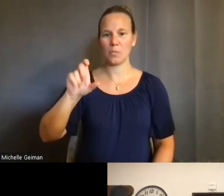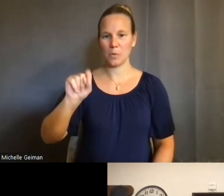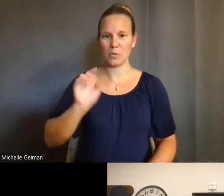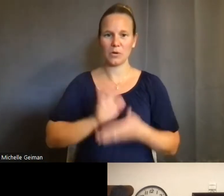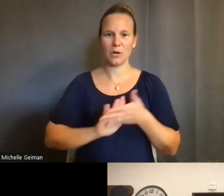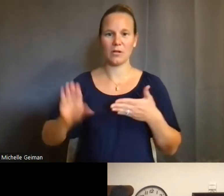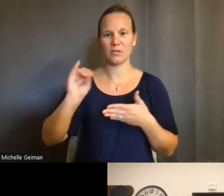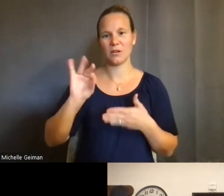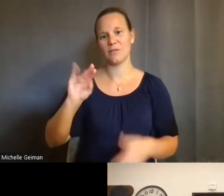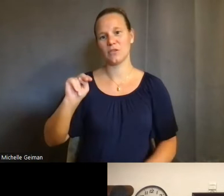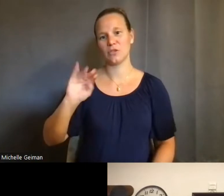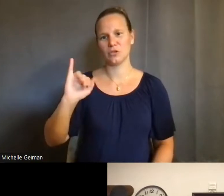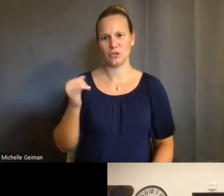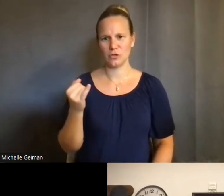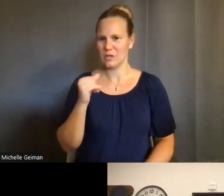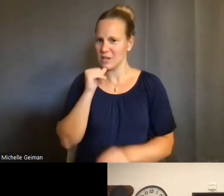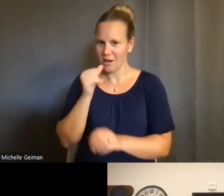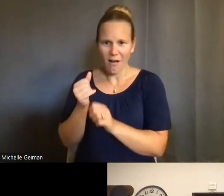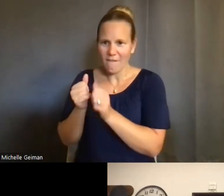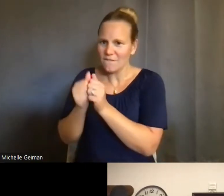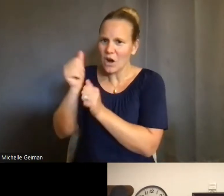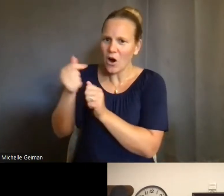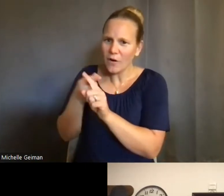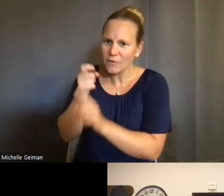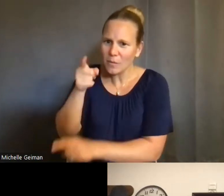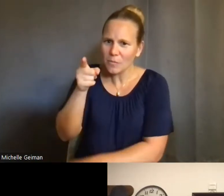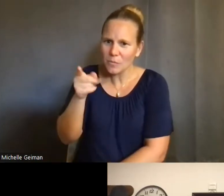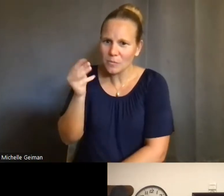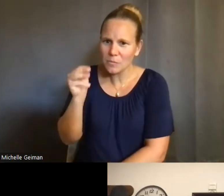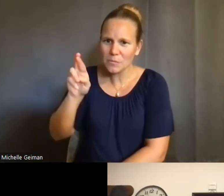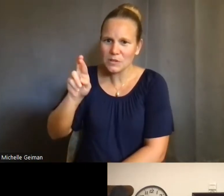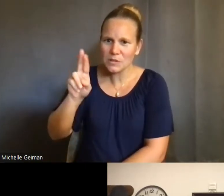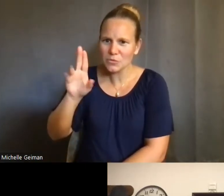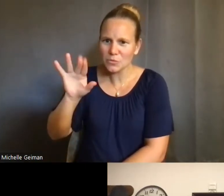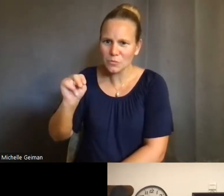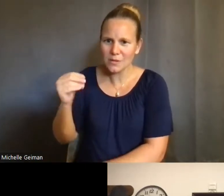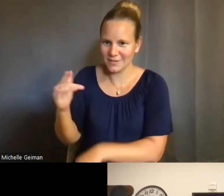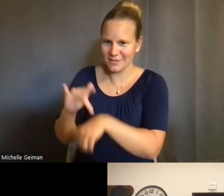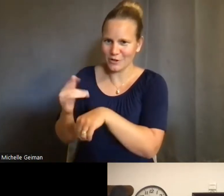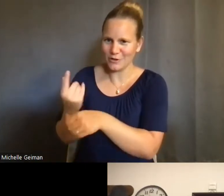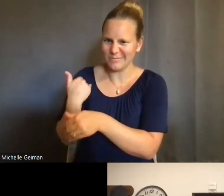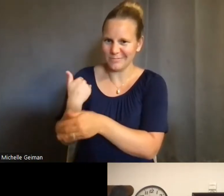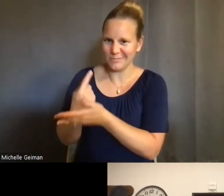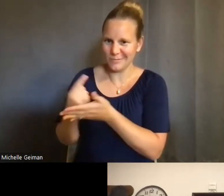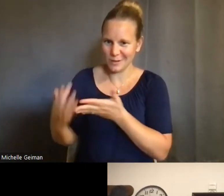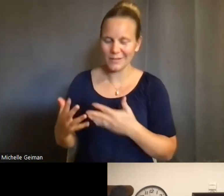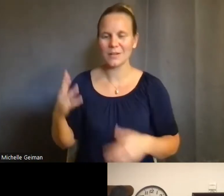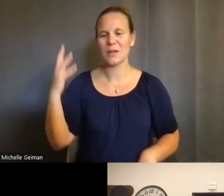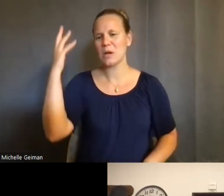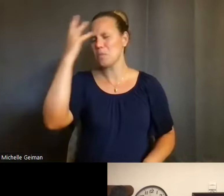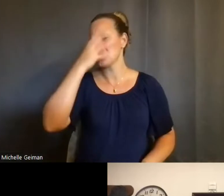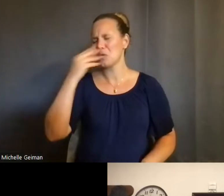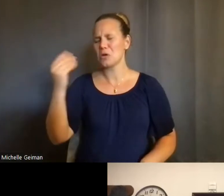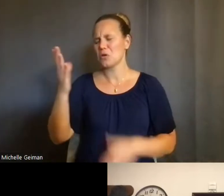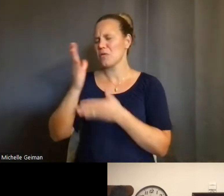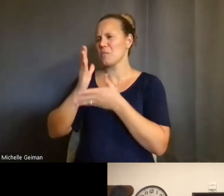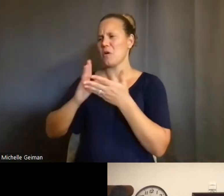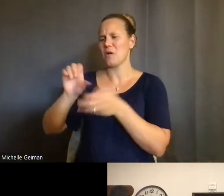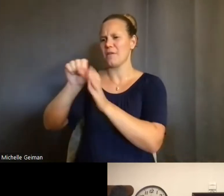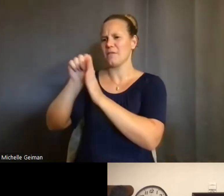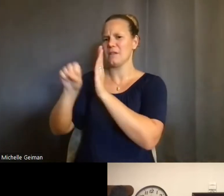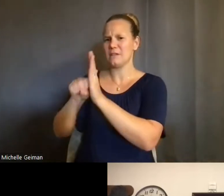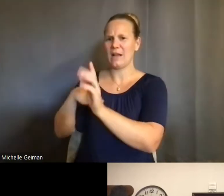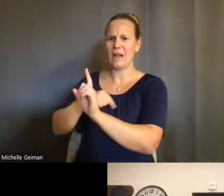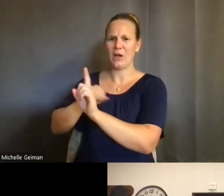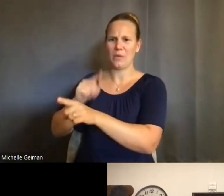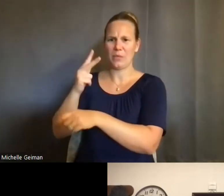Mr. Rubin was in Ridgewood there, Bergen County. So it's a beautiful part of the state. I went there for 3.5